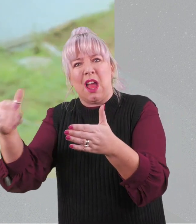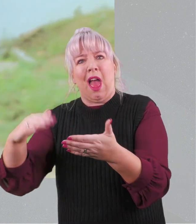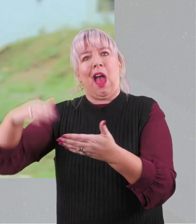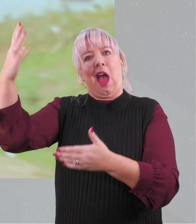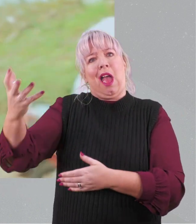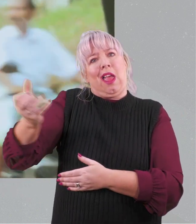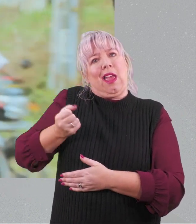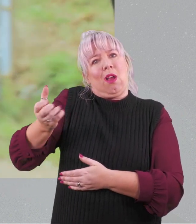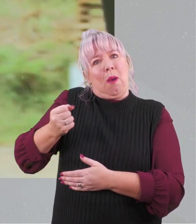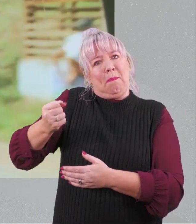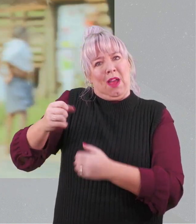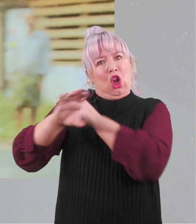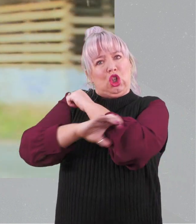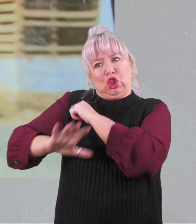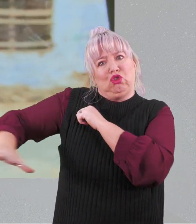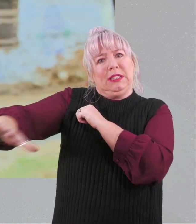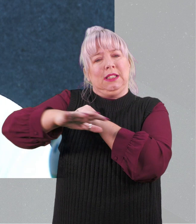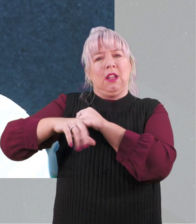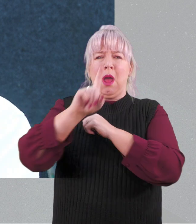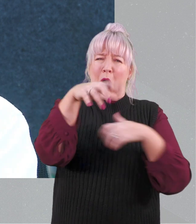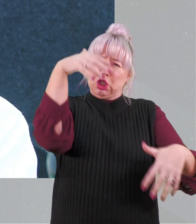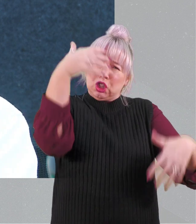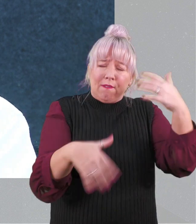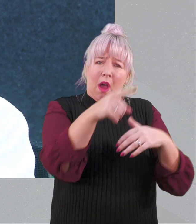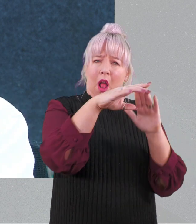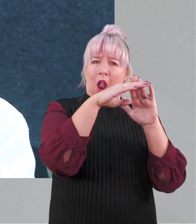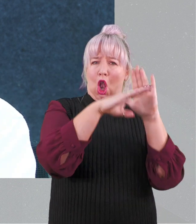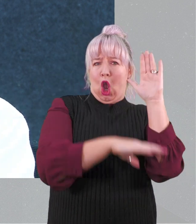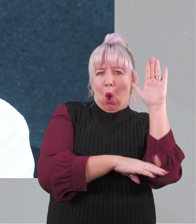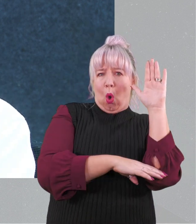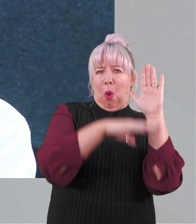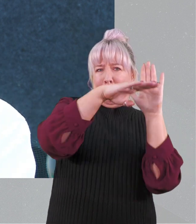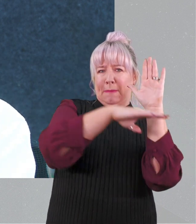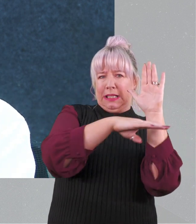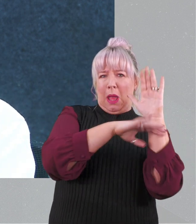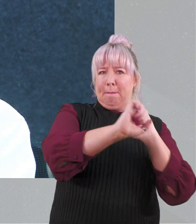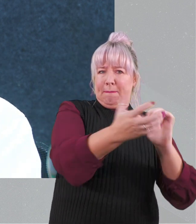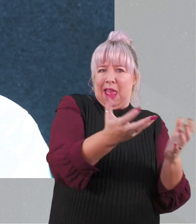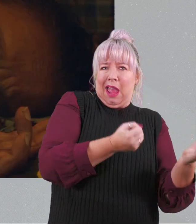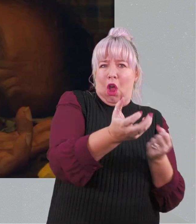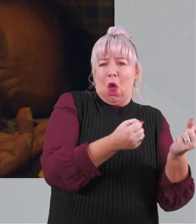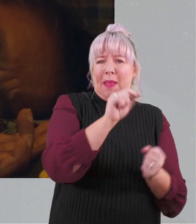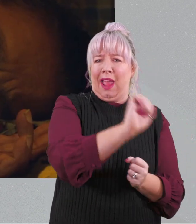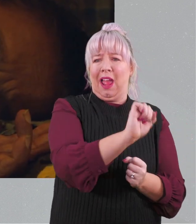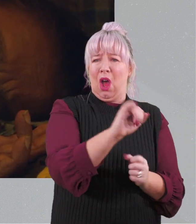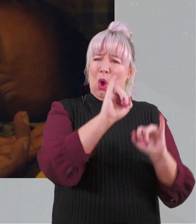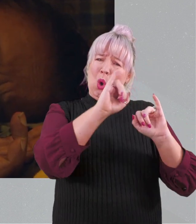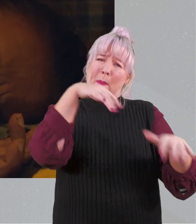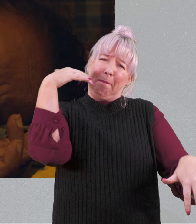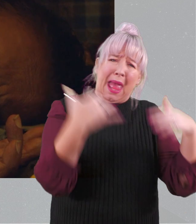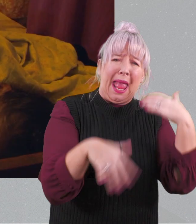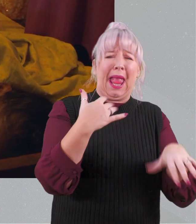around high-income countries. The suffering in low and low middle-income countries is